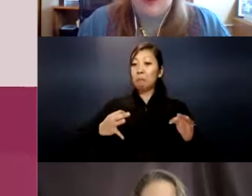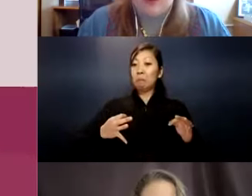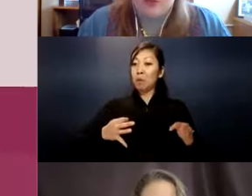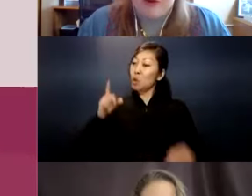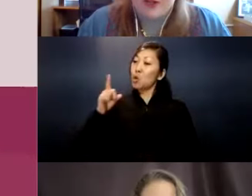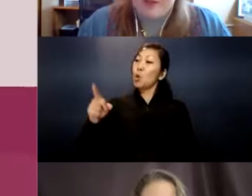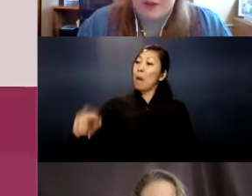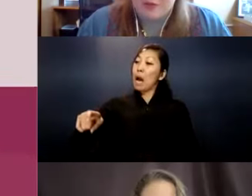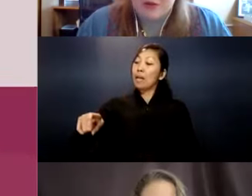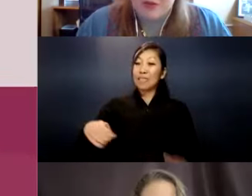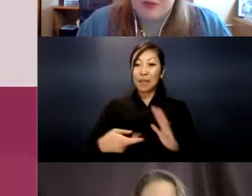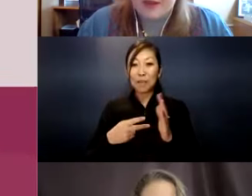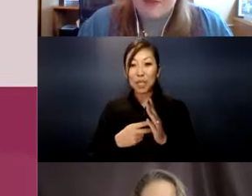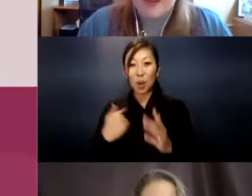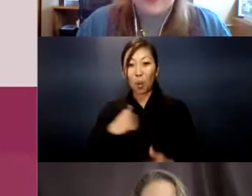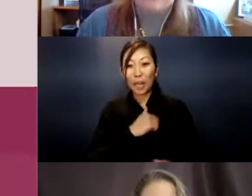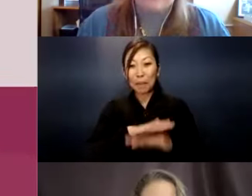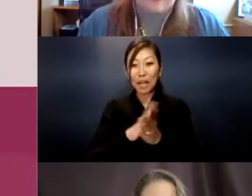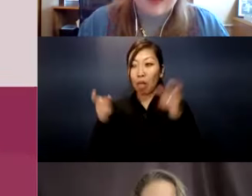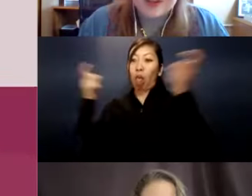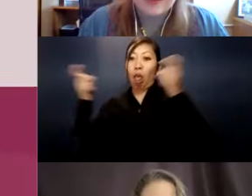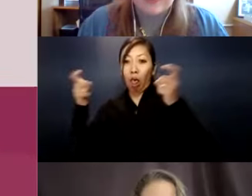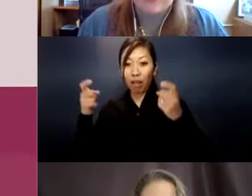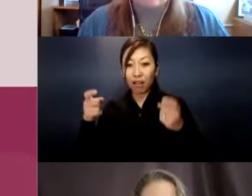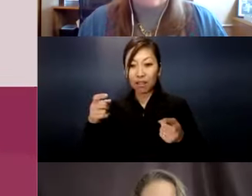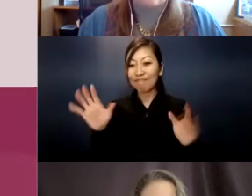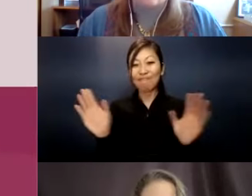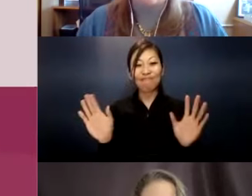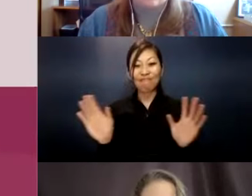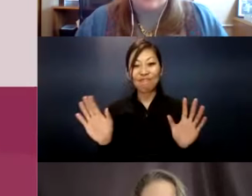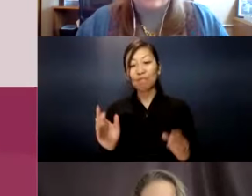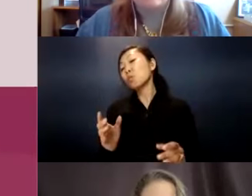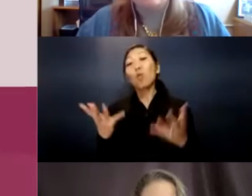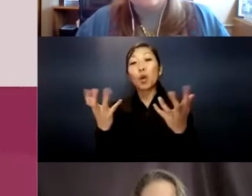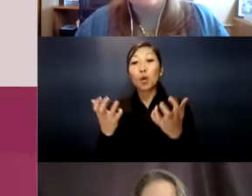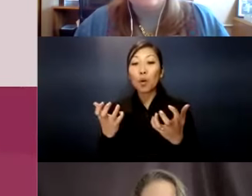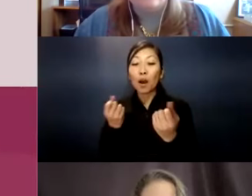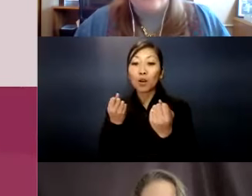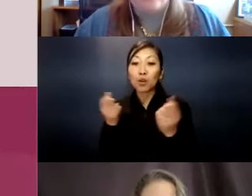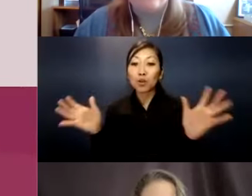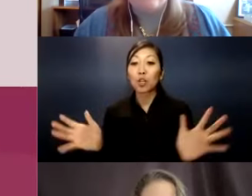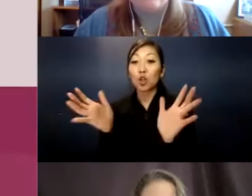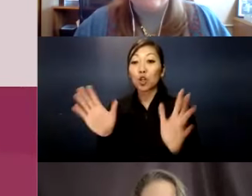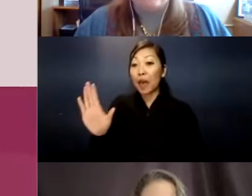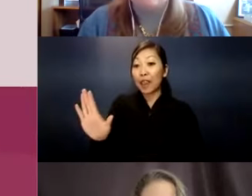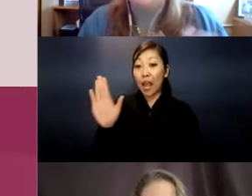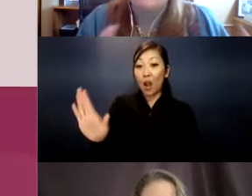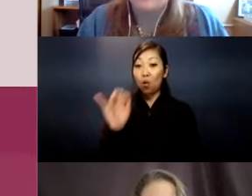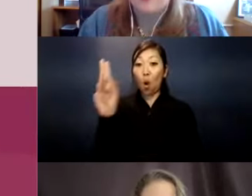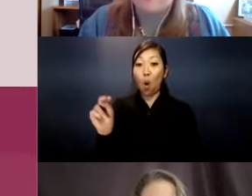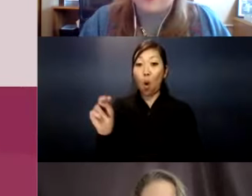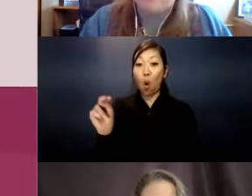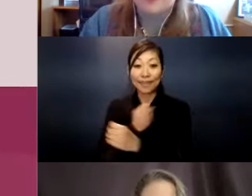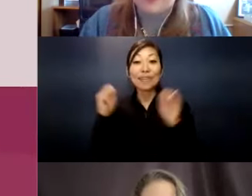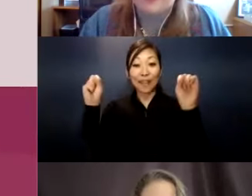the controlling party in the young person's life. So what we want to do is promote their overall safety. Figure